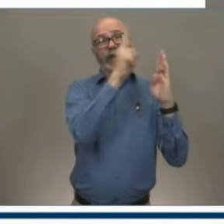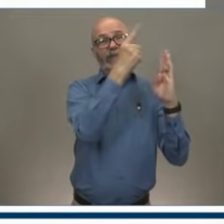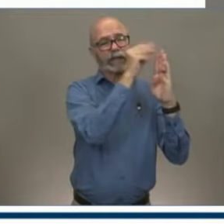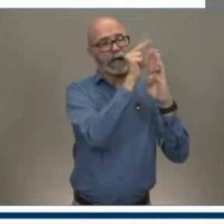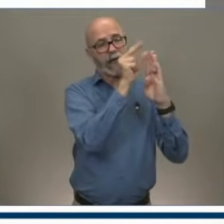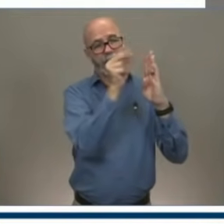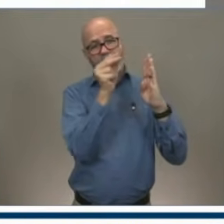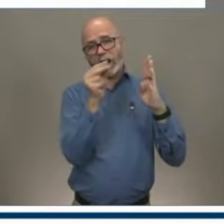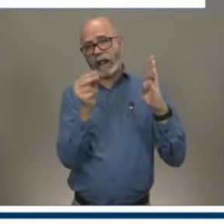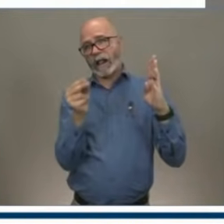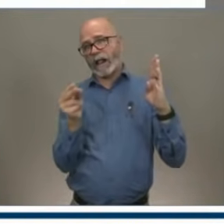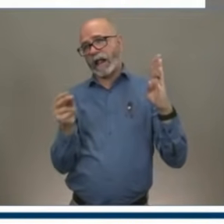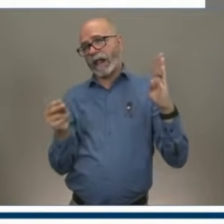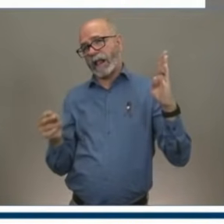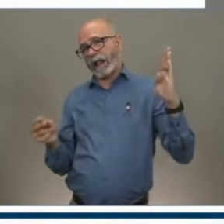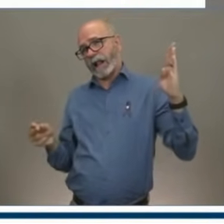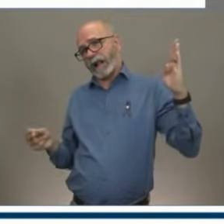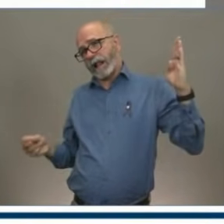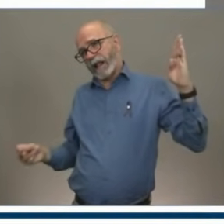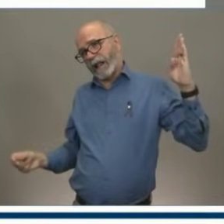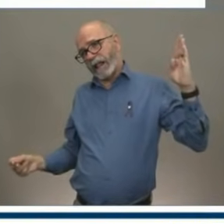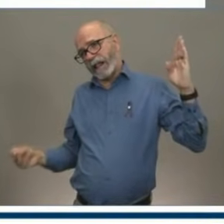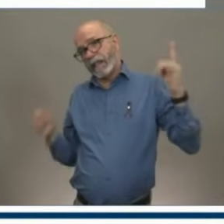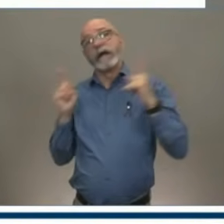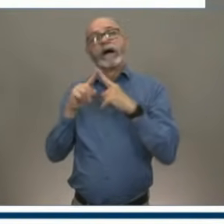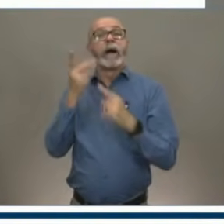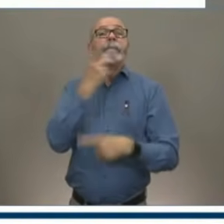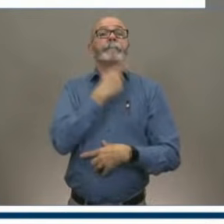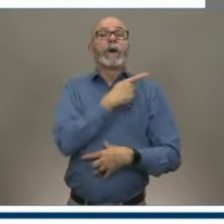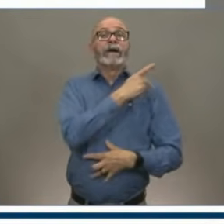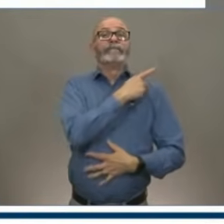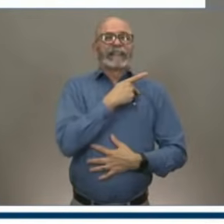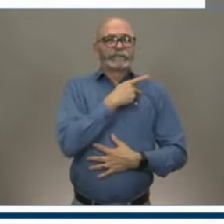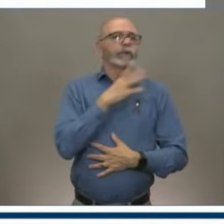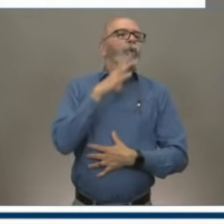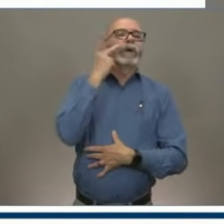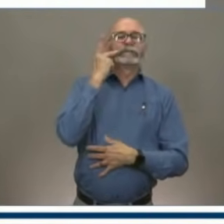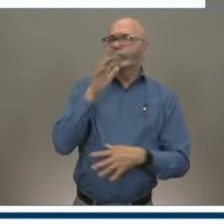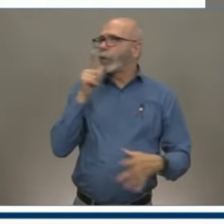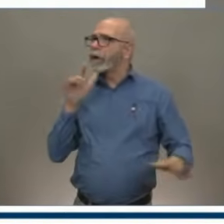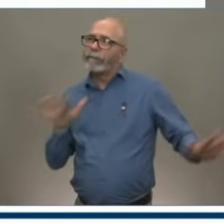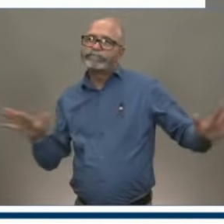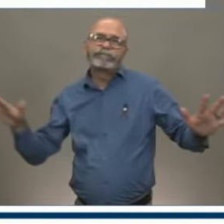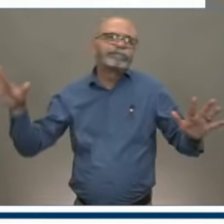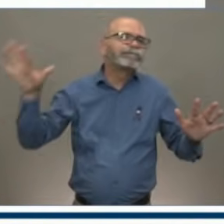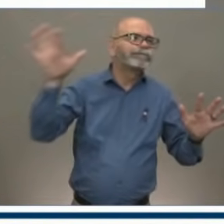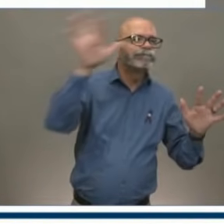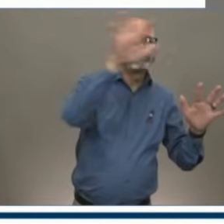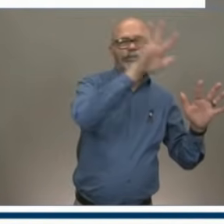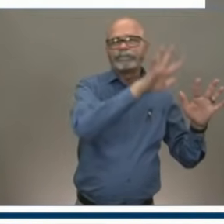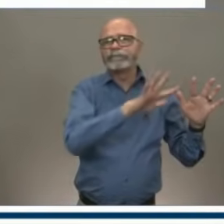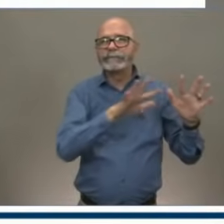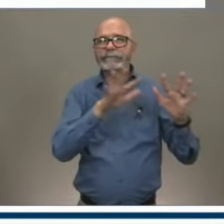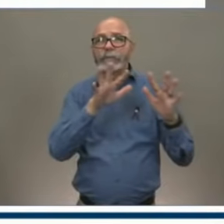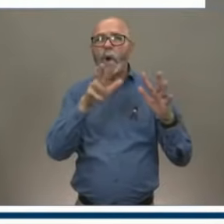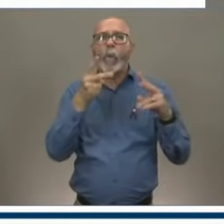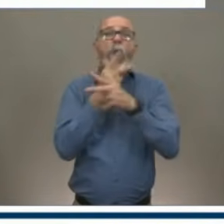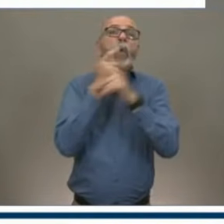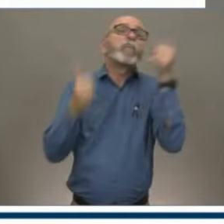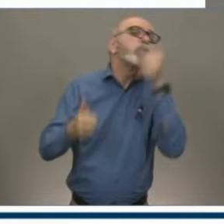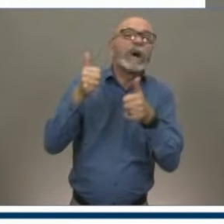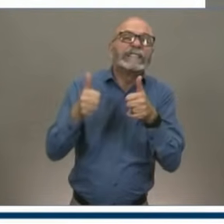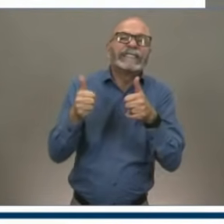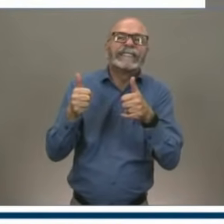determine within that guidance from NACI about exactly how the vaccine will be rolled out. And my team and I, along